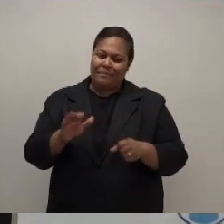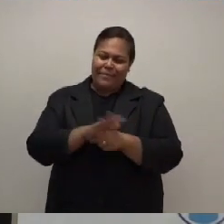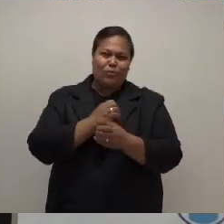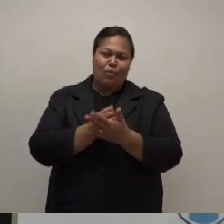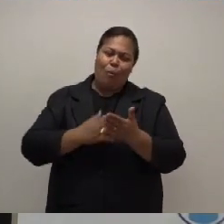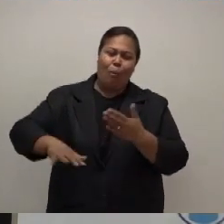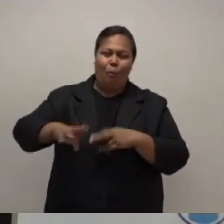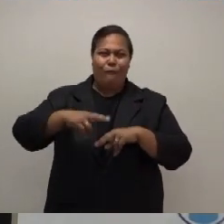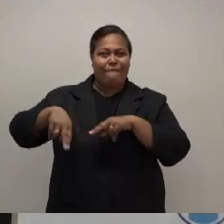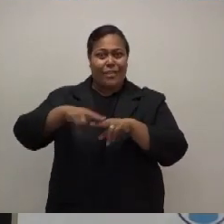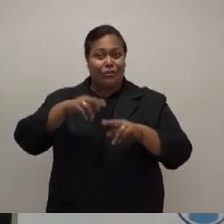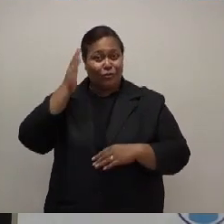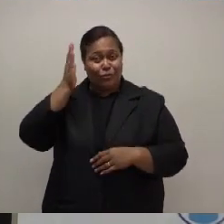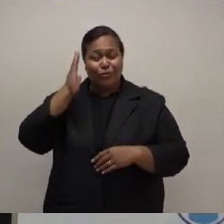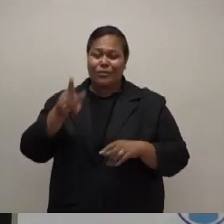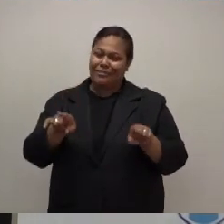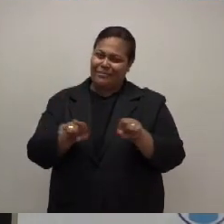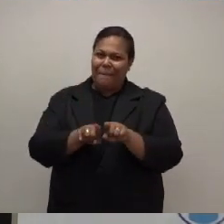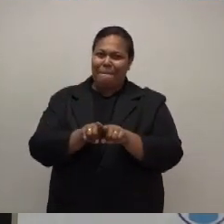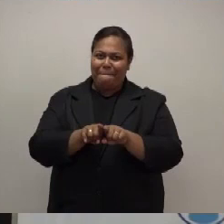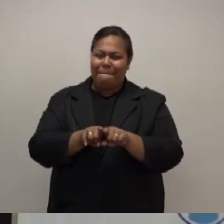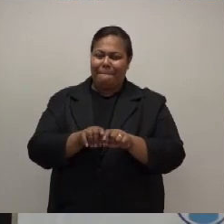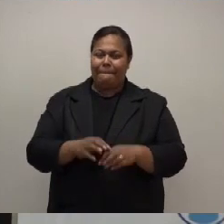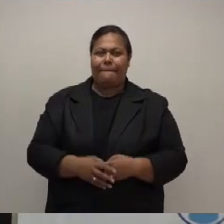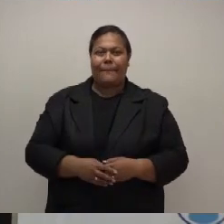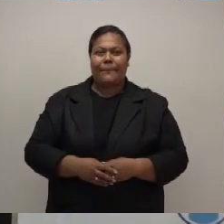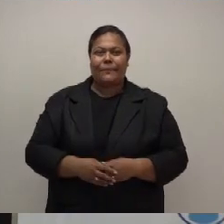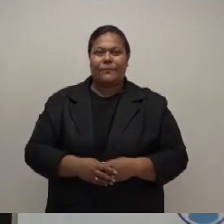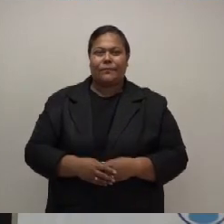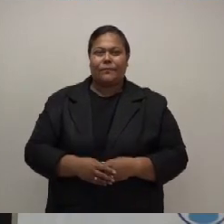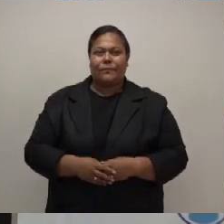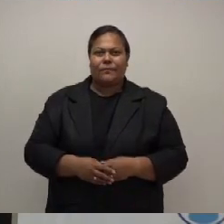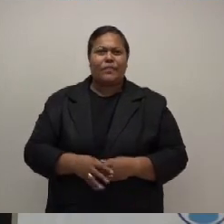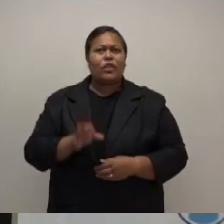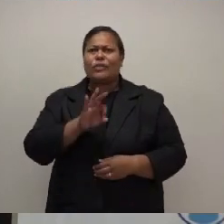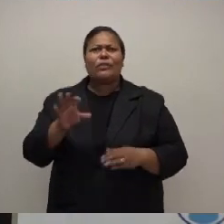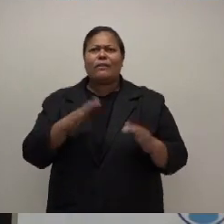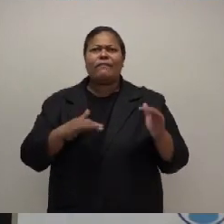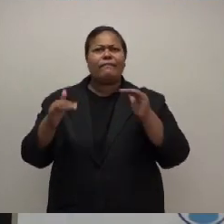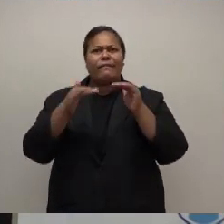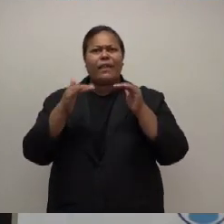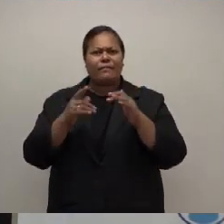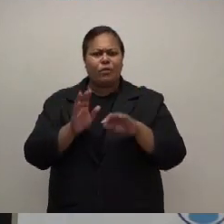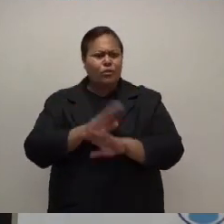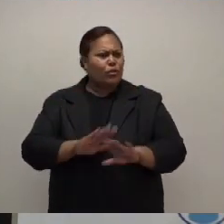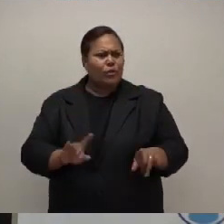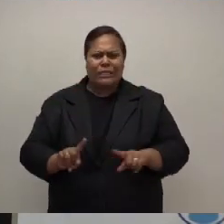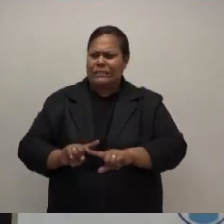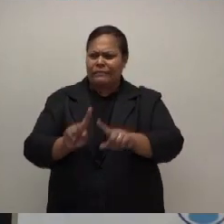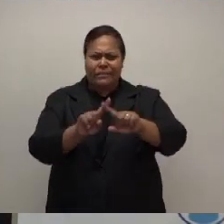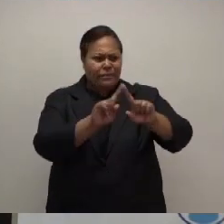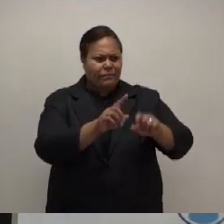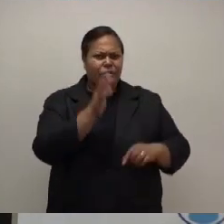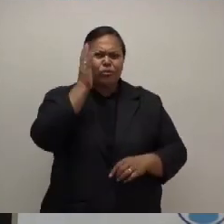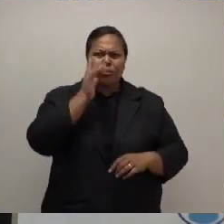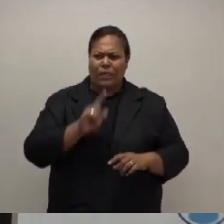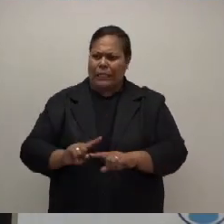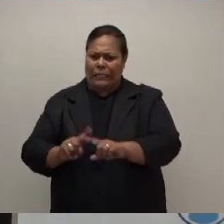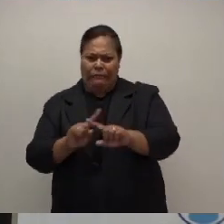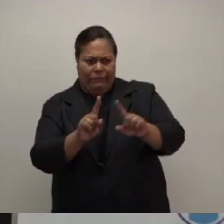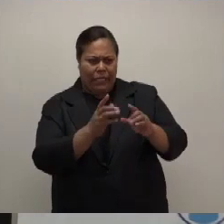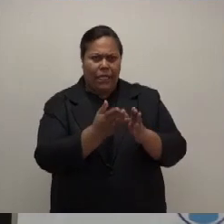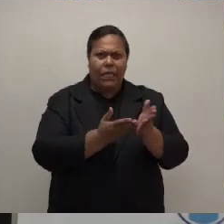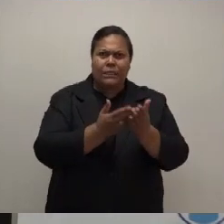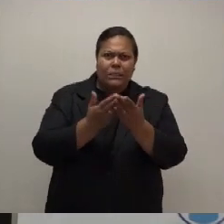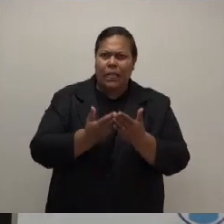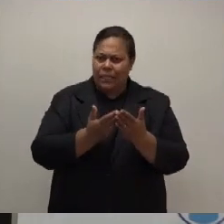page. It simply wouldn't be fair for children in different schools to be disadvantaged just because